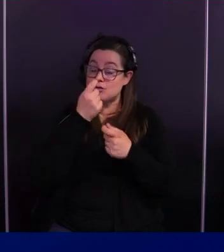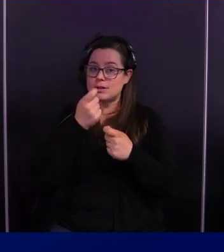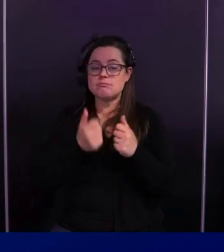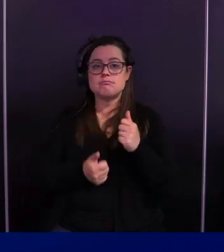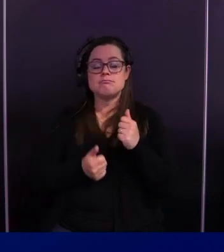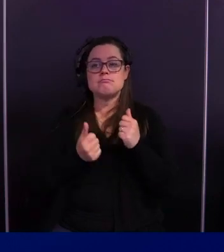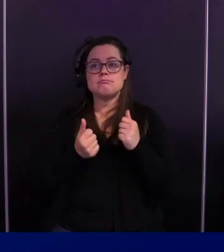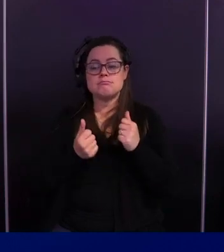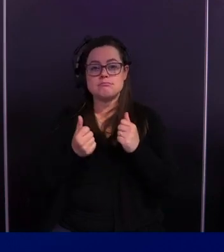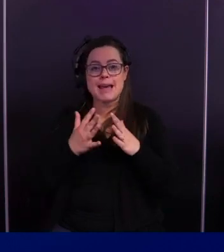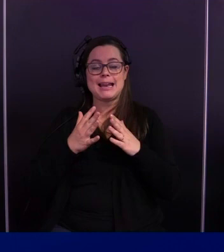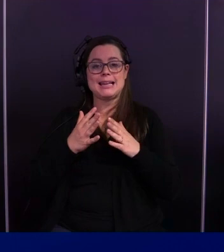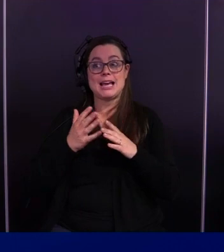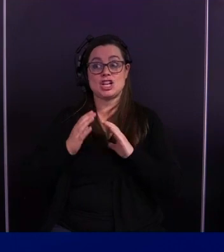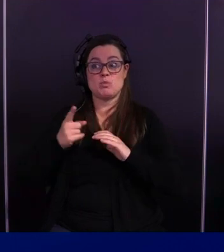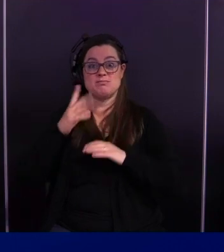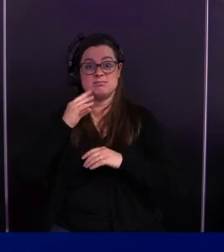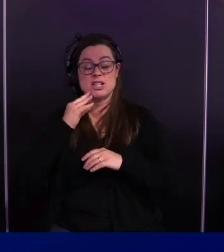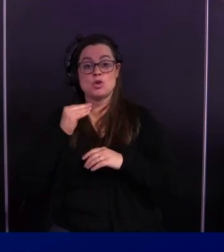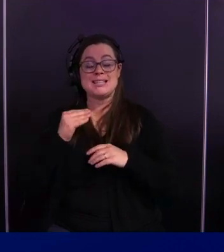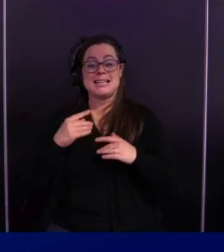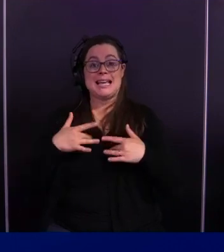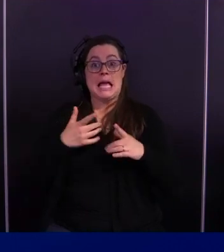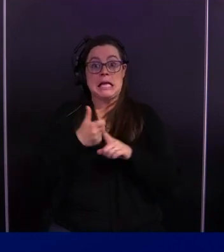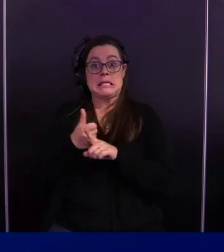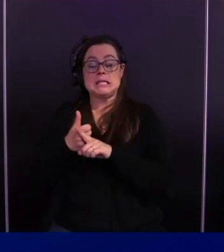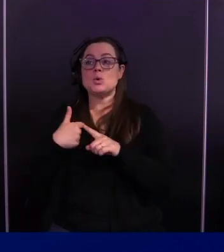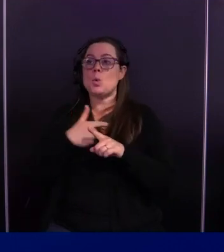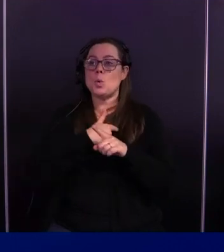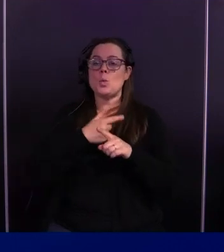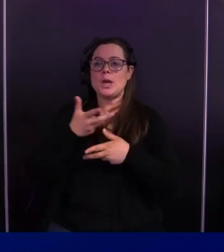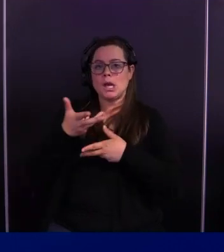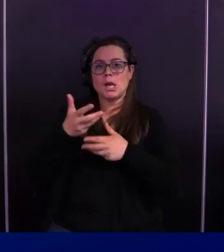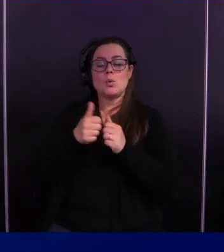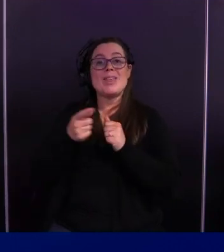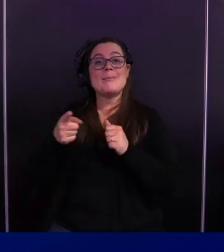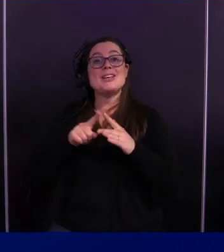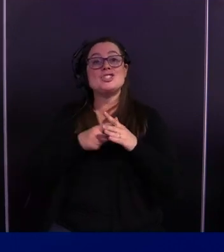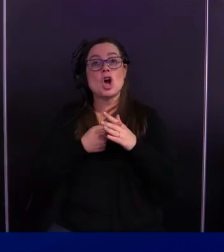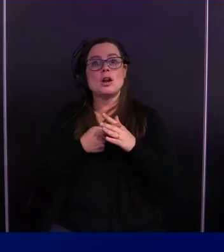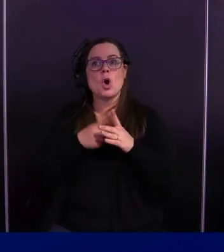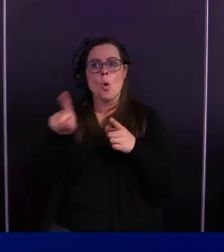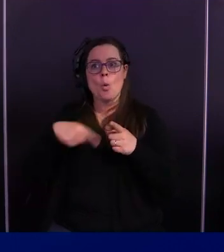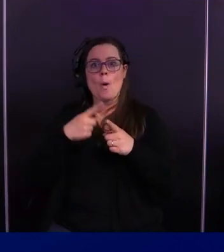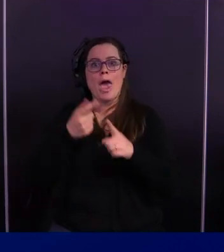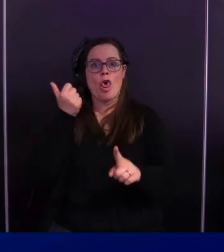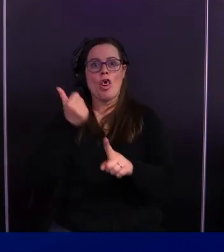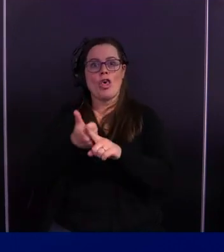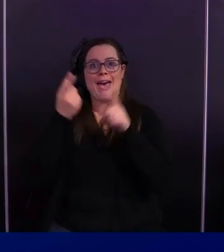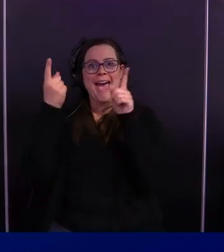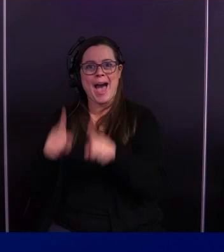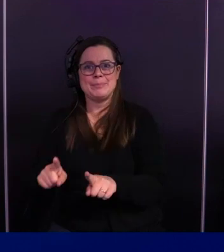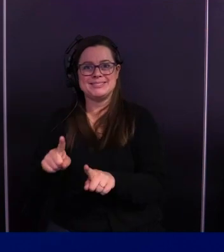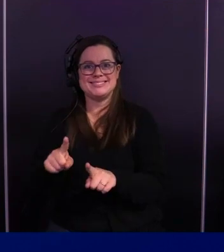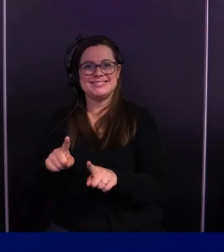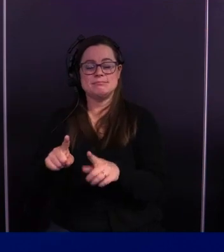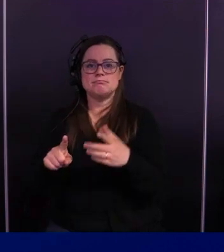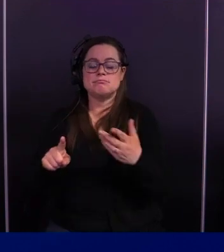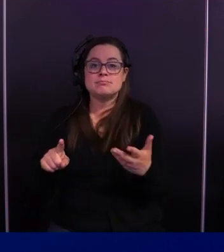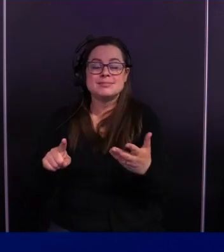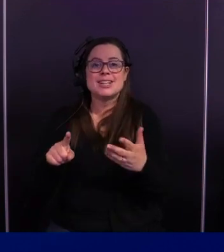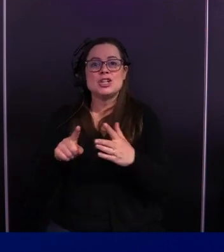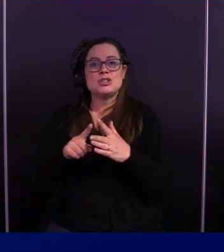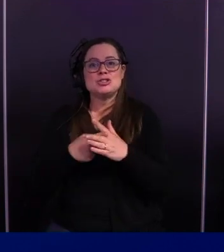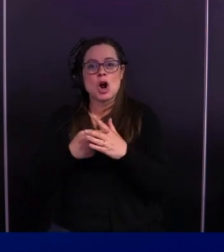that we work with customers. They start working the incident at the incident, and actually, you start working